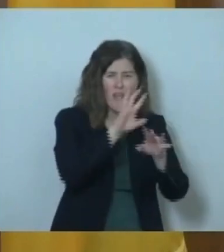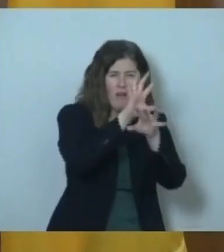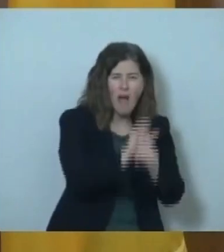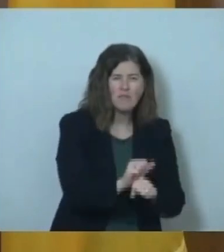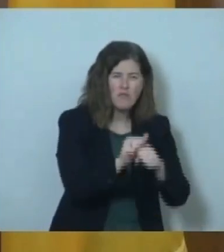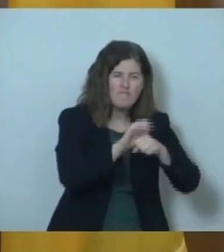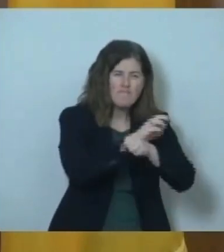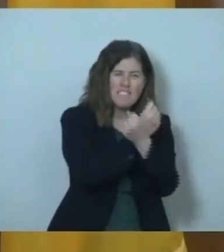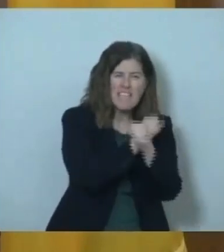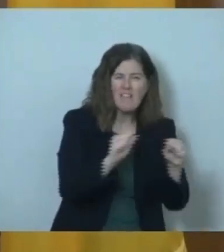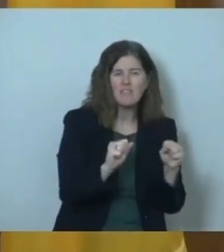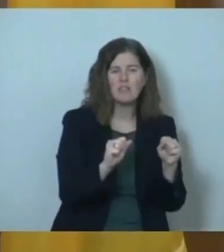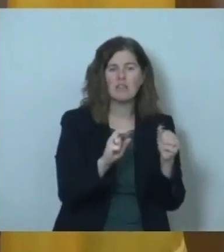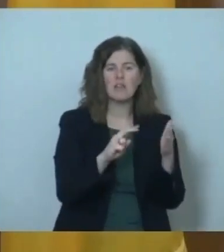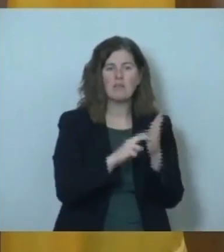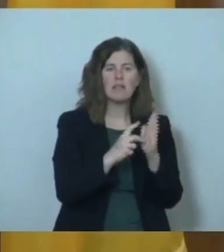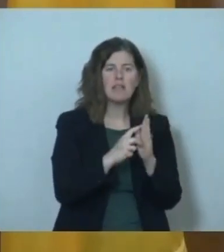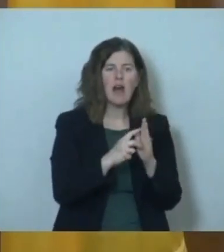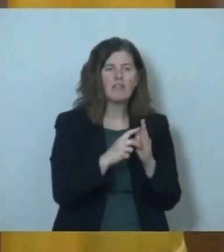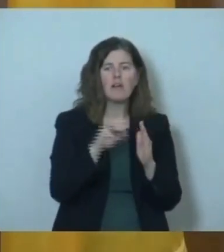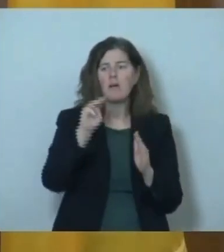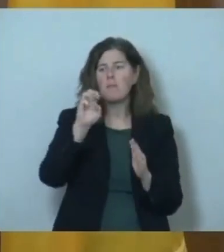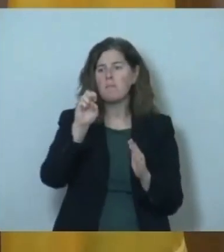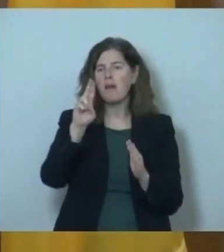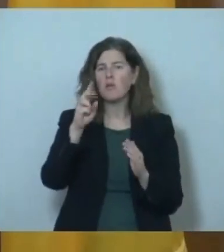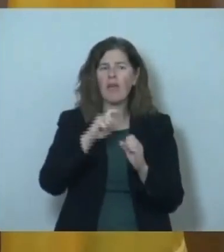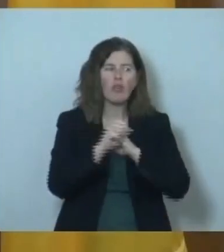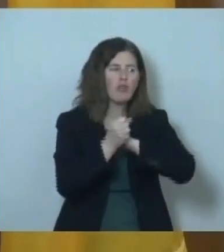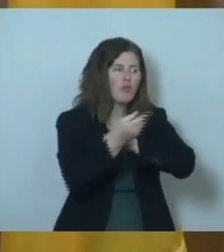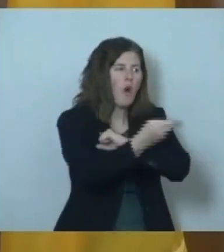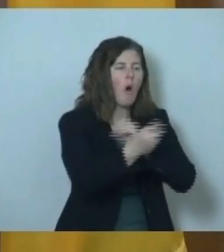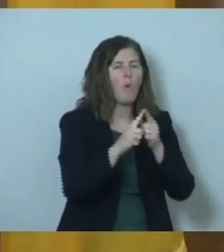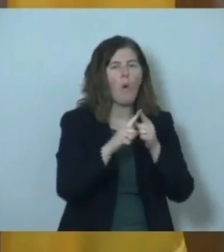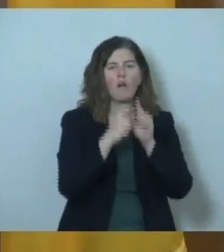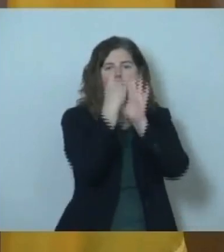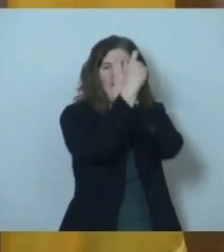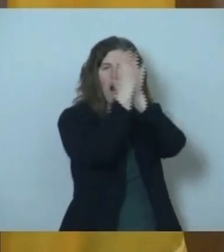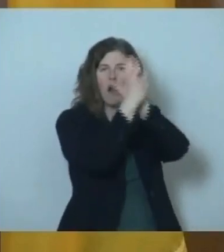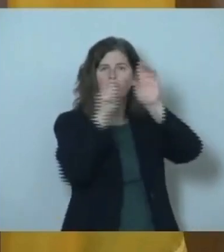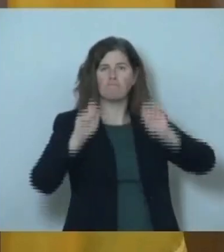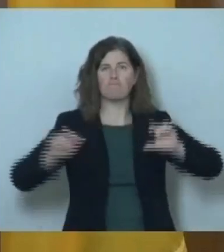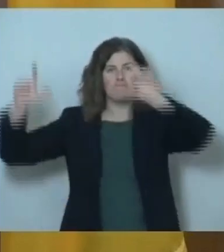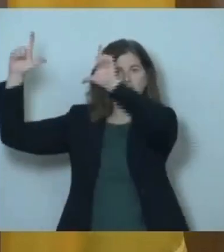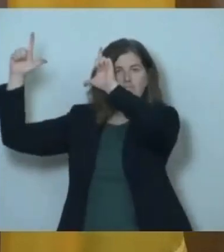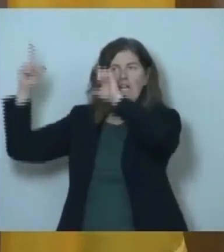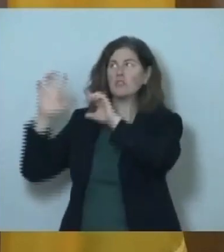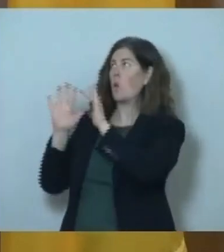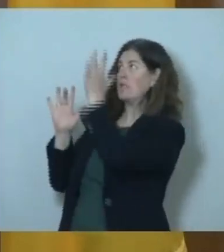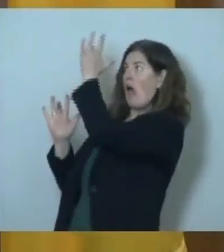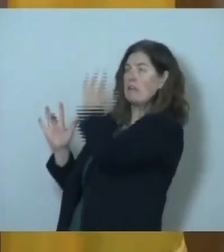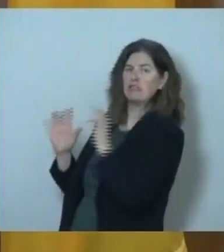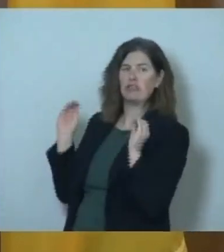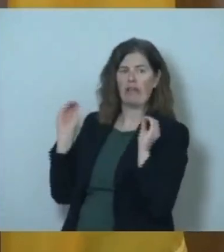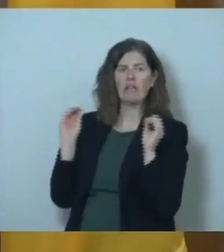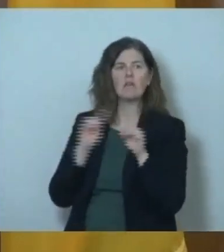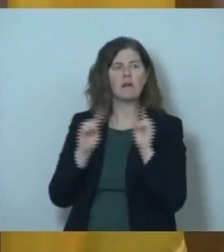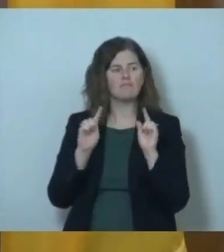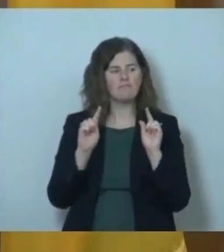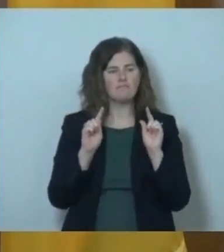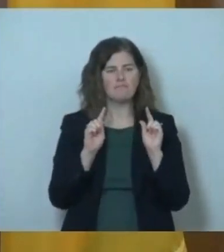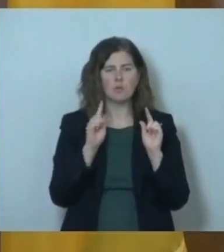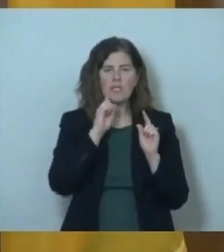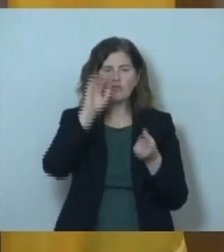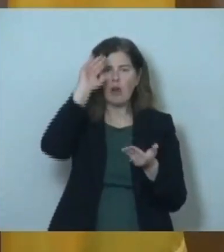right, that we have disposable menus or chalkboards that stay up, that people don't touch, that we're very clear